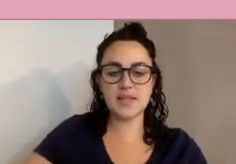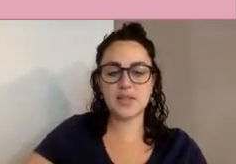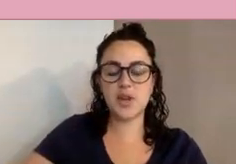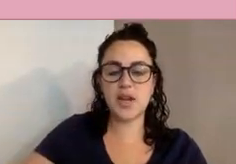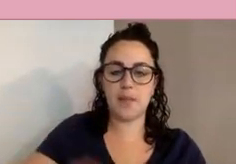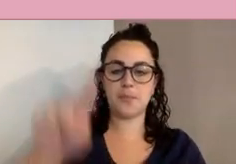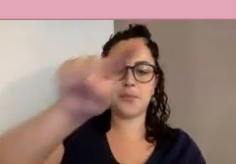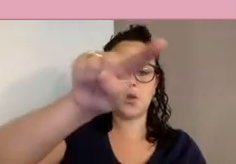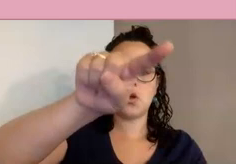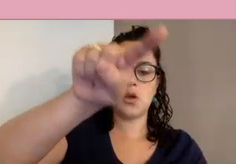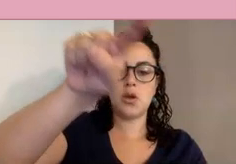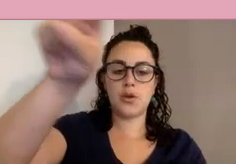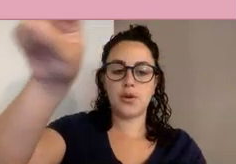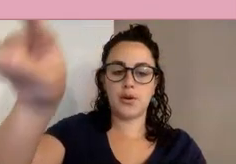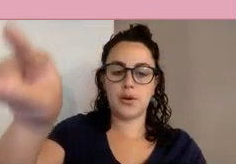made an S. Let's try it again.